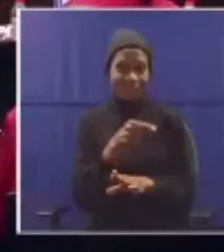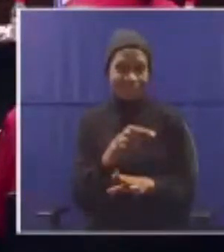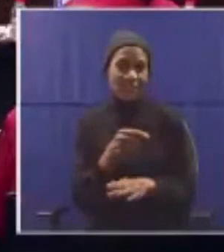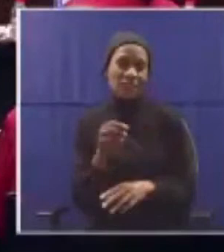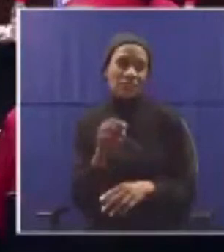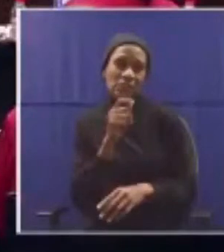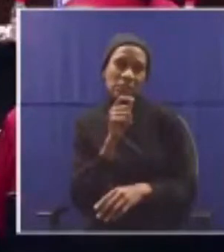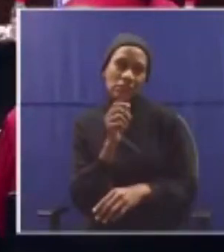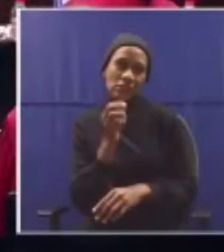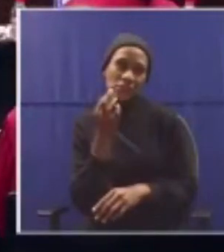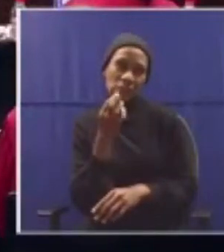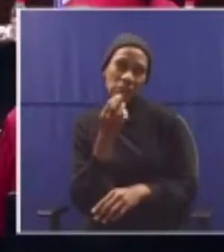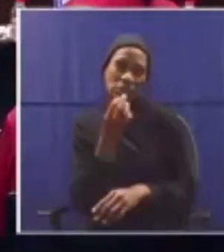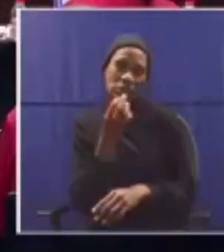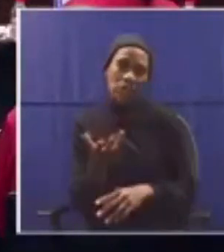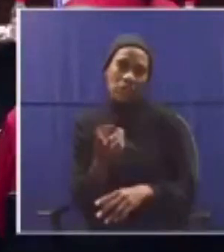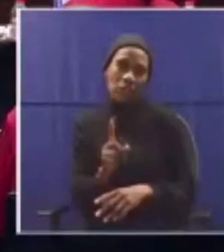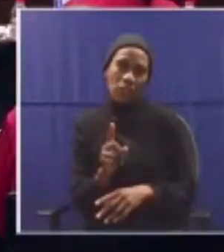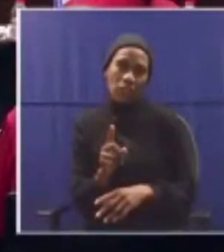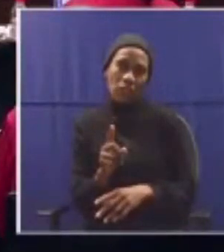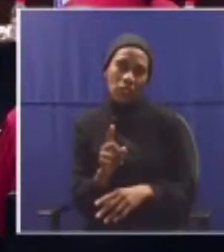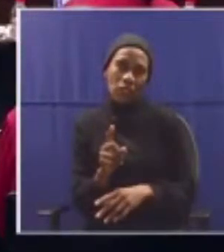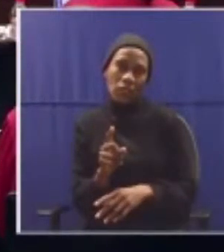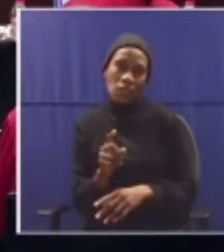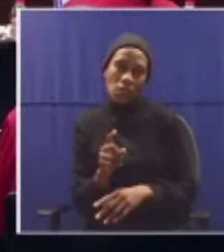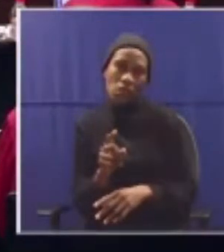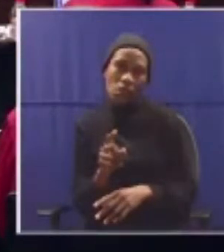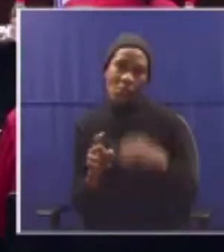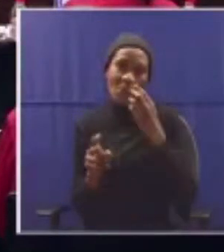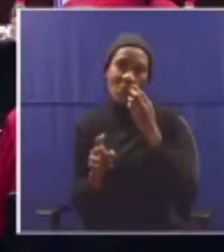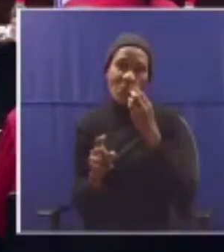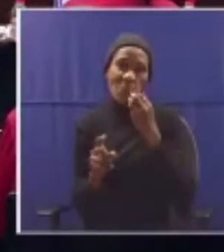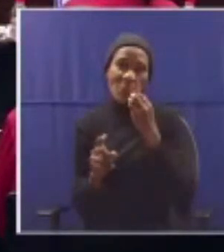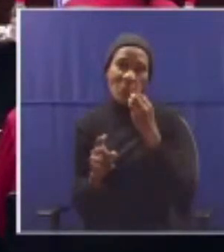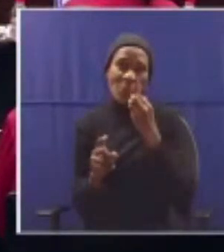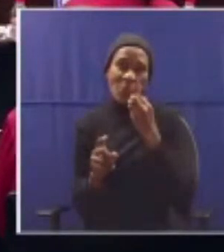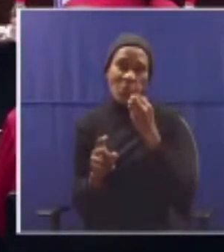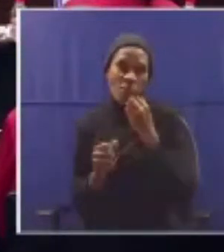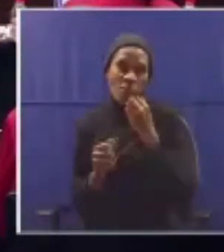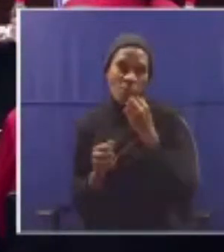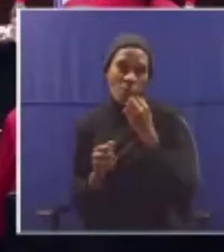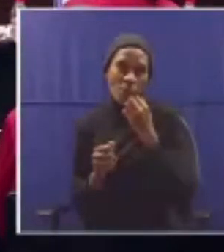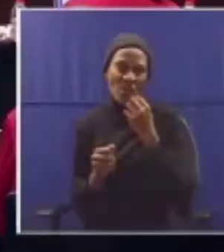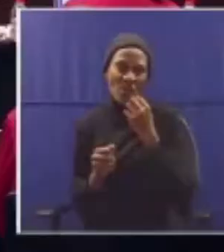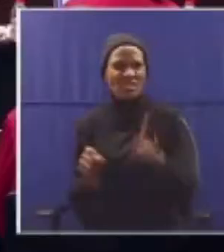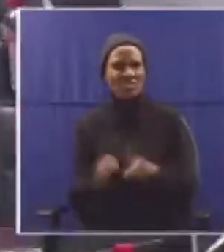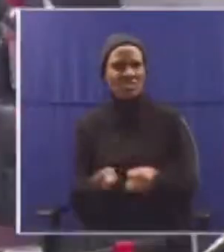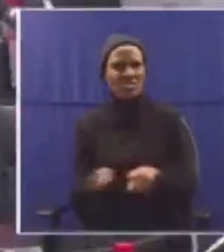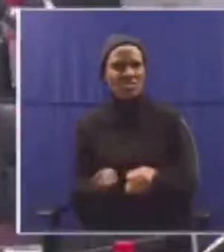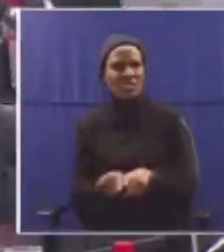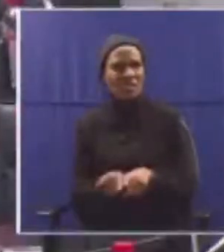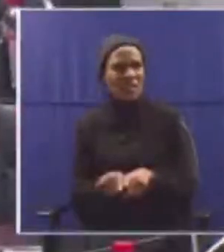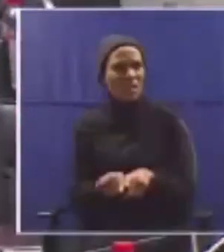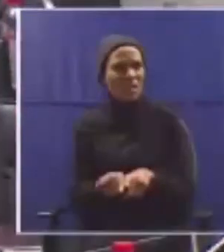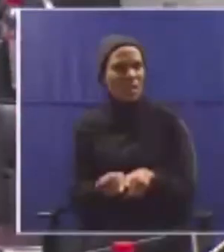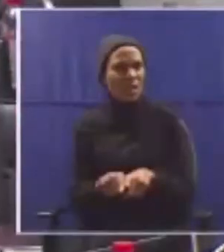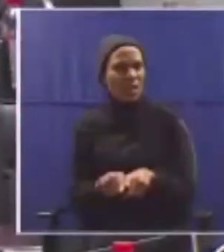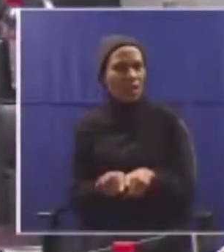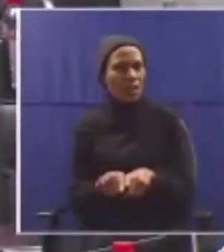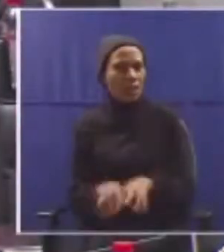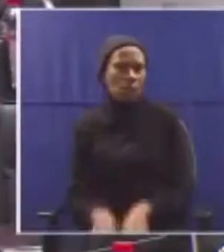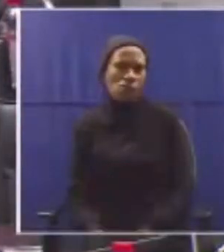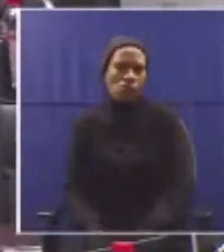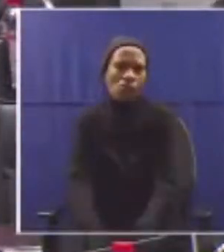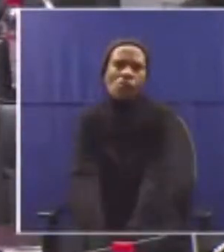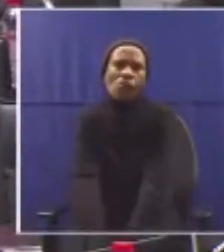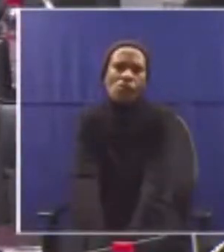that it speaks to that which has a potential to undermine the traditional leadership institution. So